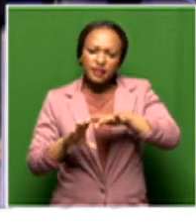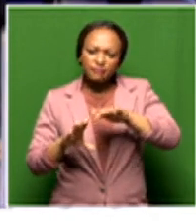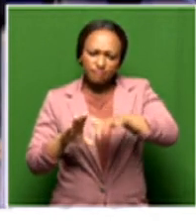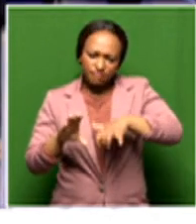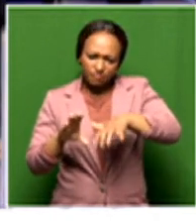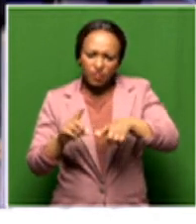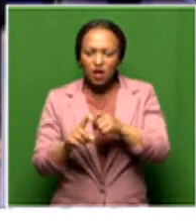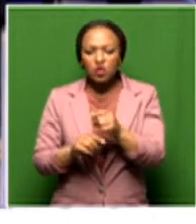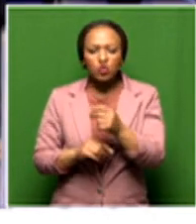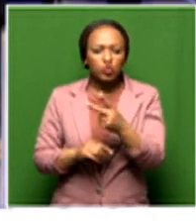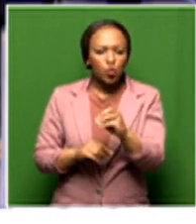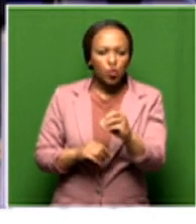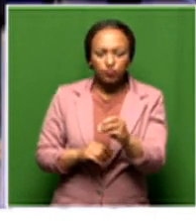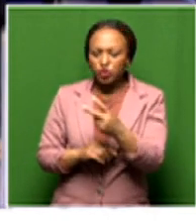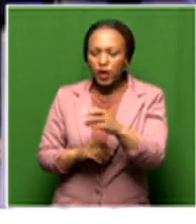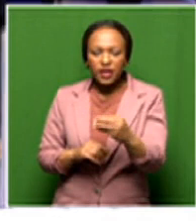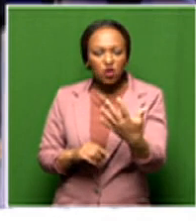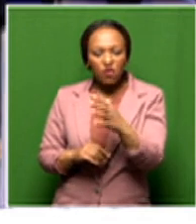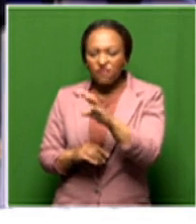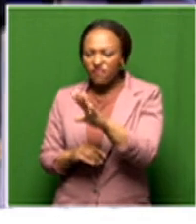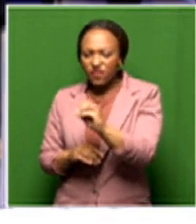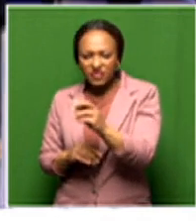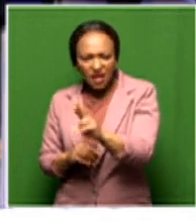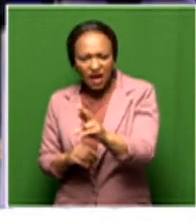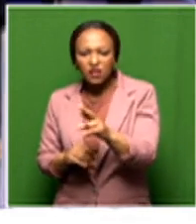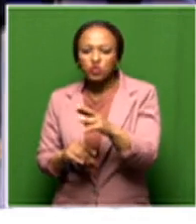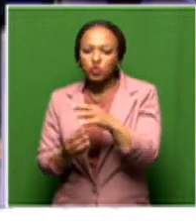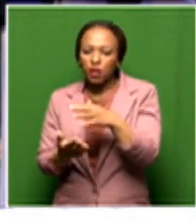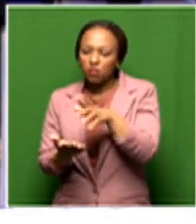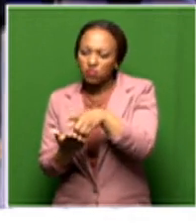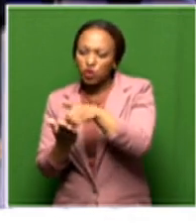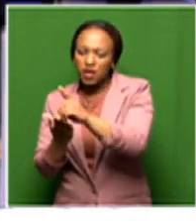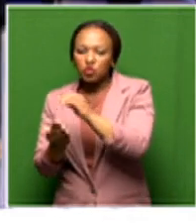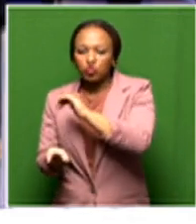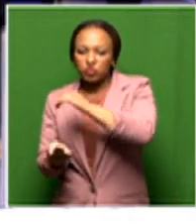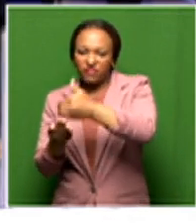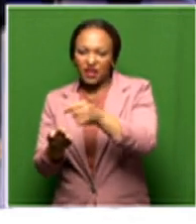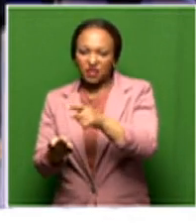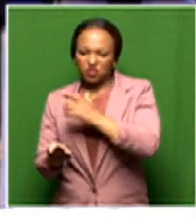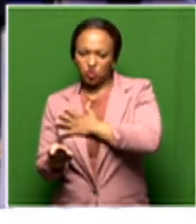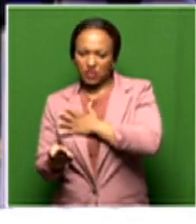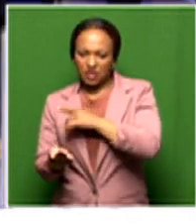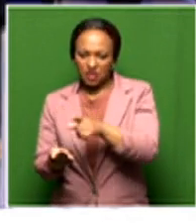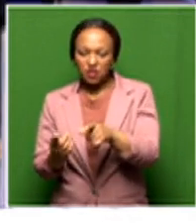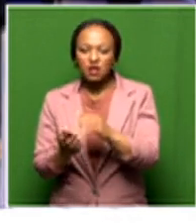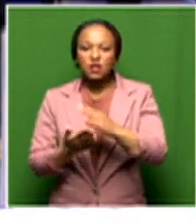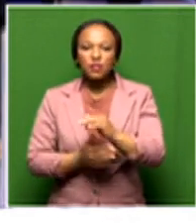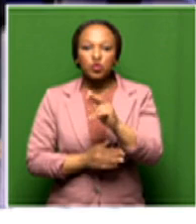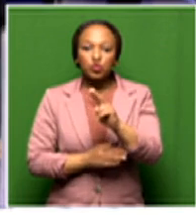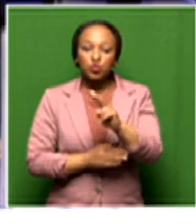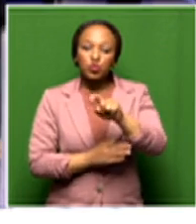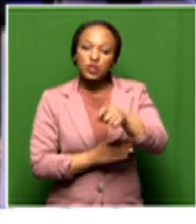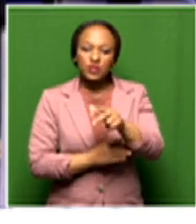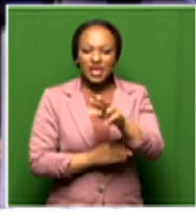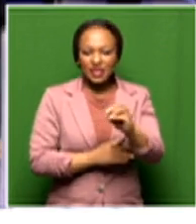Rand, 200 Rand towards the Solidarity Fund. And also more than 2,800